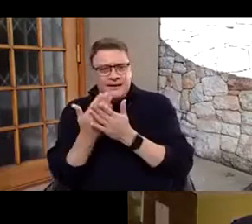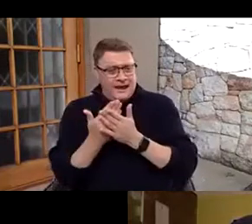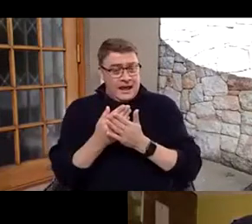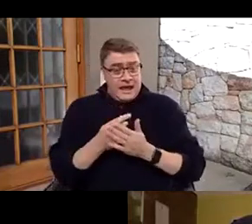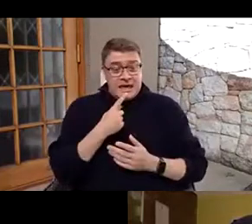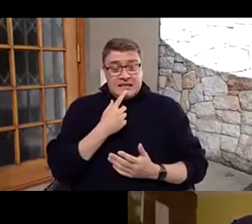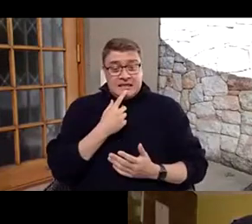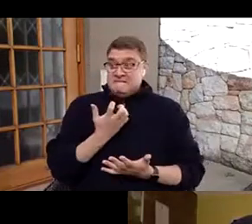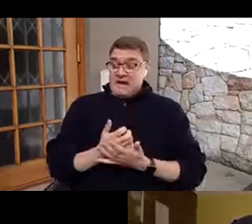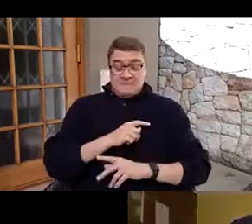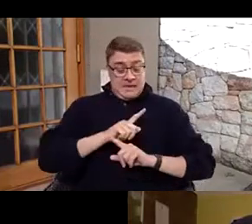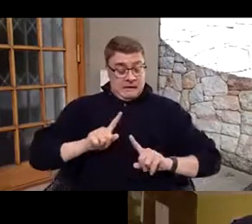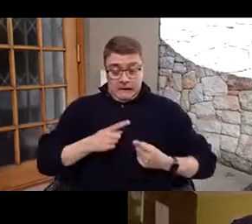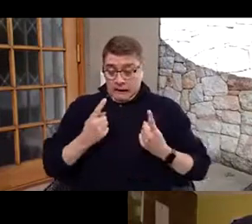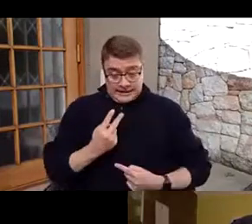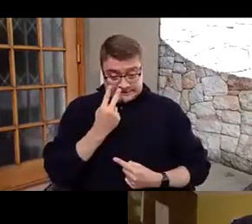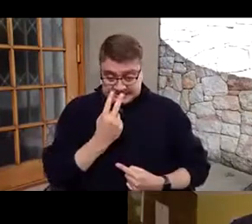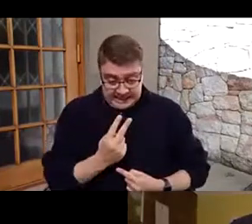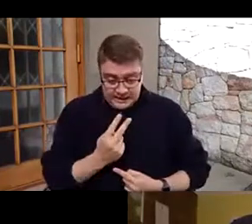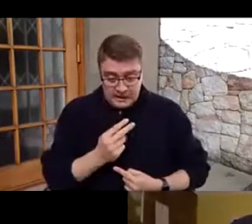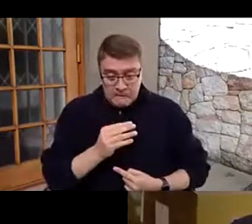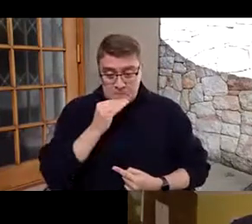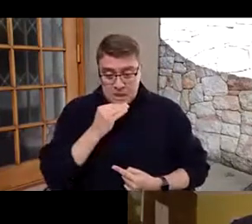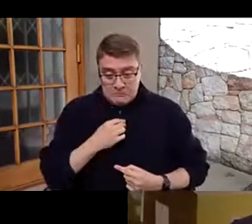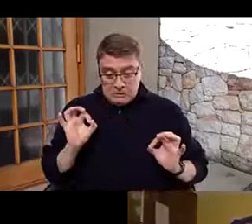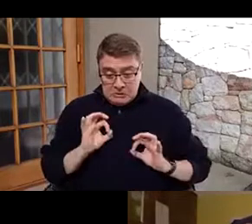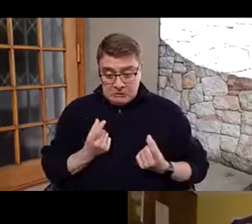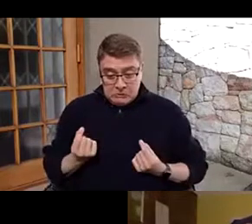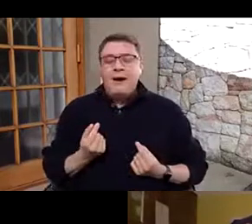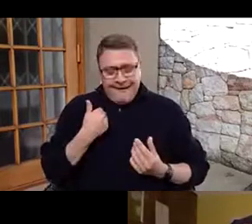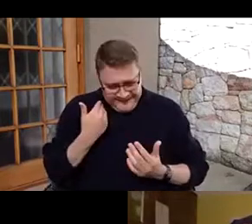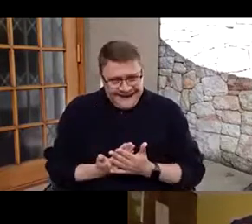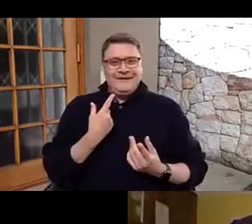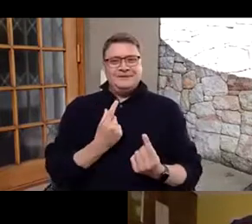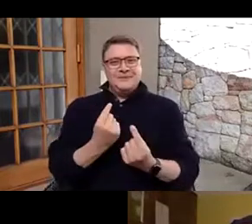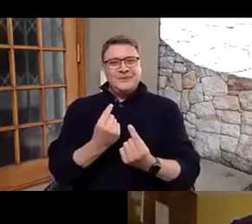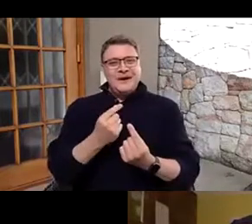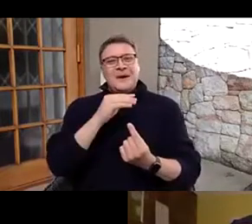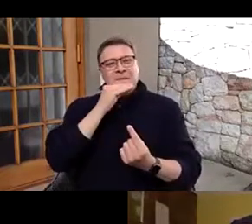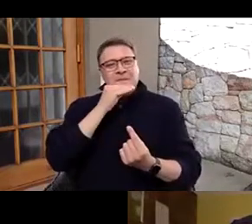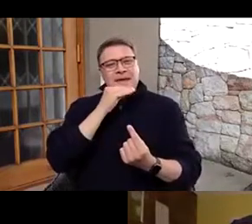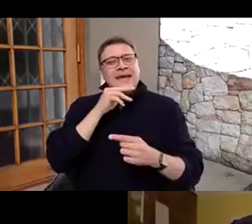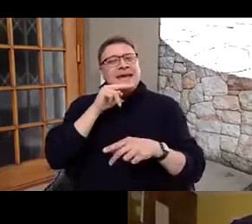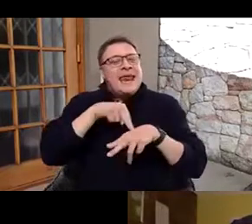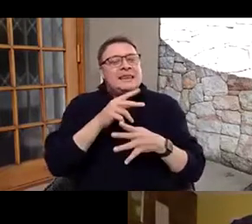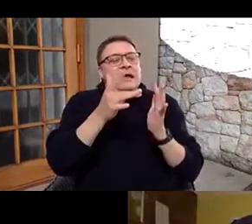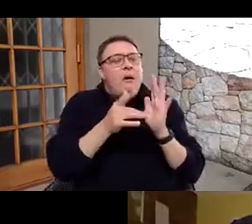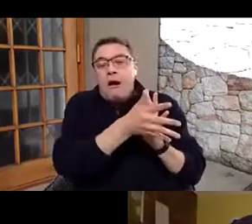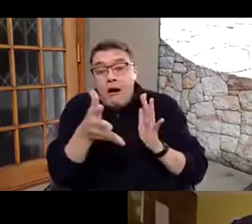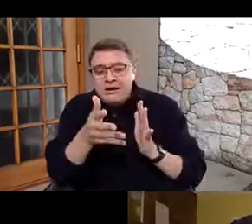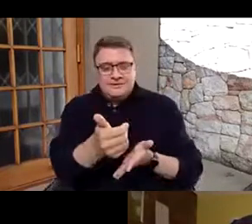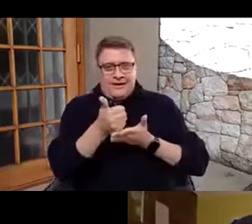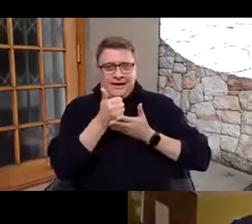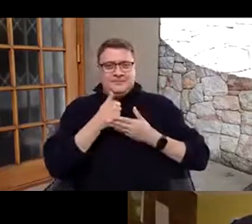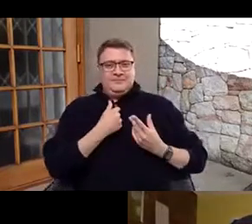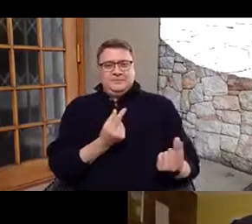doesn't mean that I cannot do anything for myself. It just means that I need assistance in doing certain things.